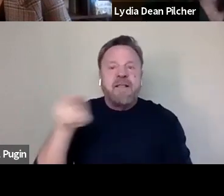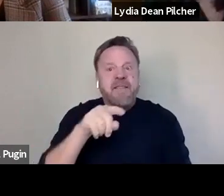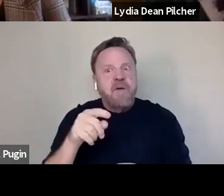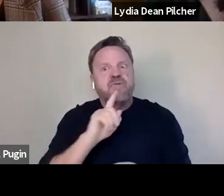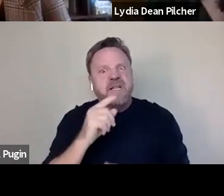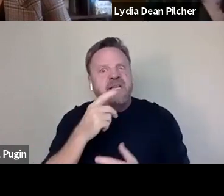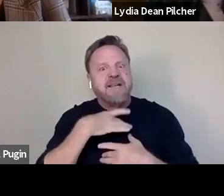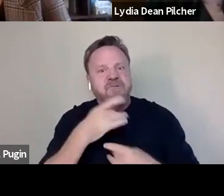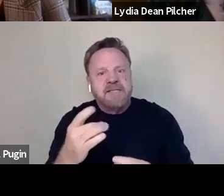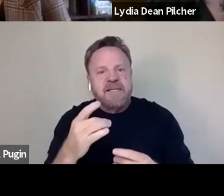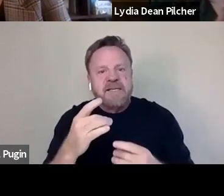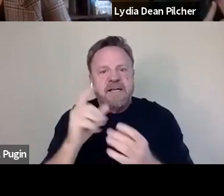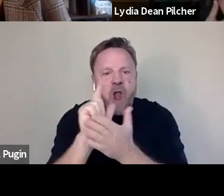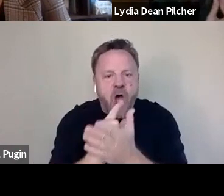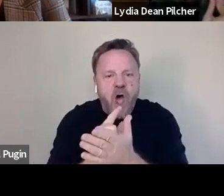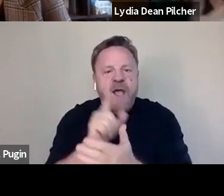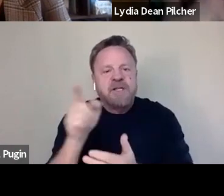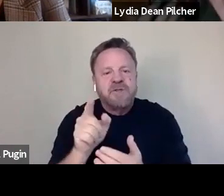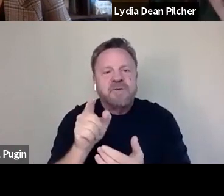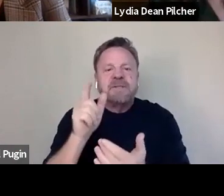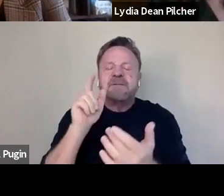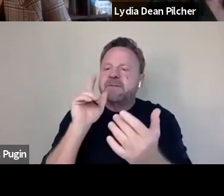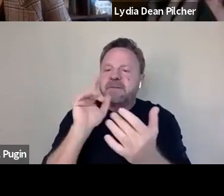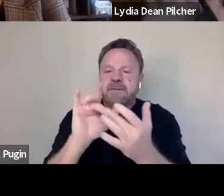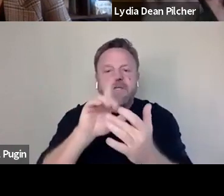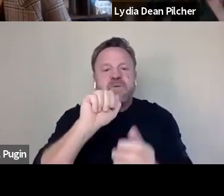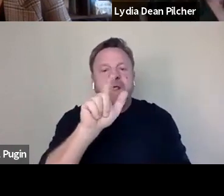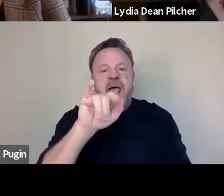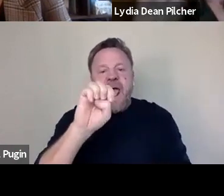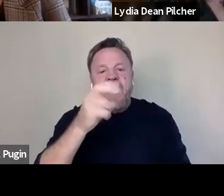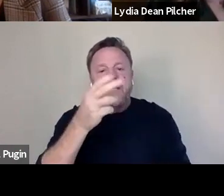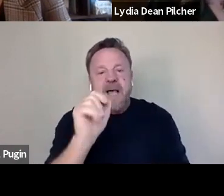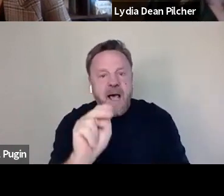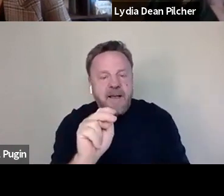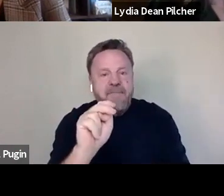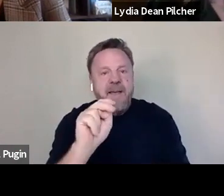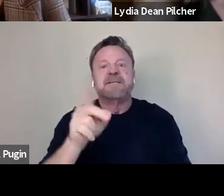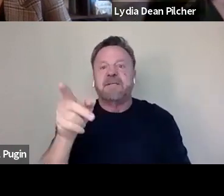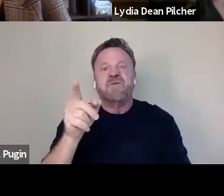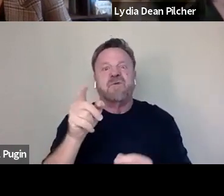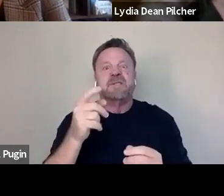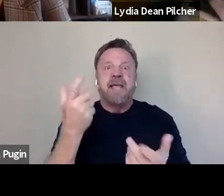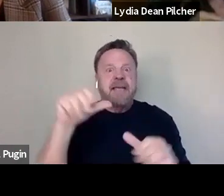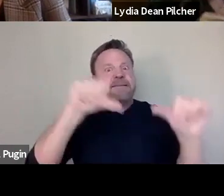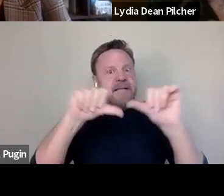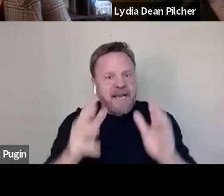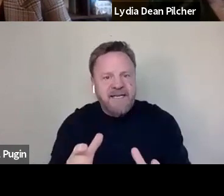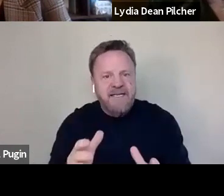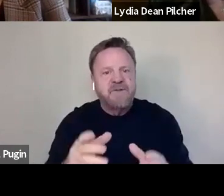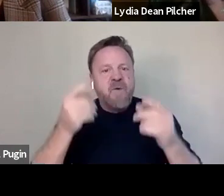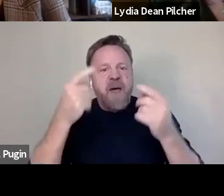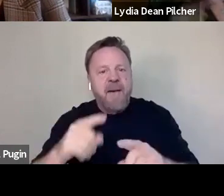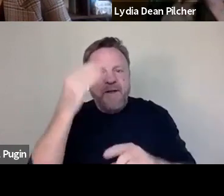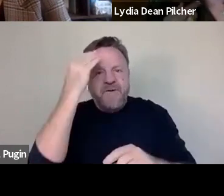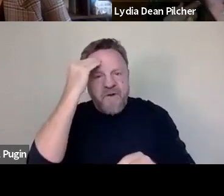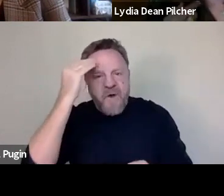was in touch with Alice Hamilton, who was one of the leading toxicologist scientists, who actually happened to know the